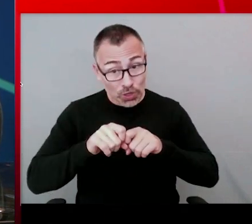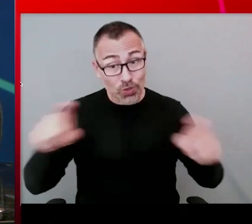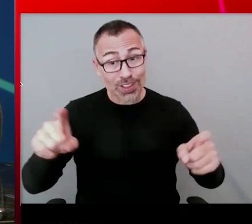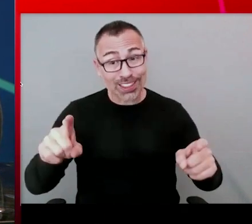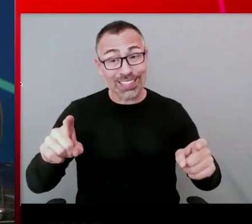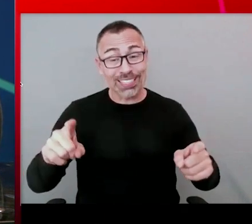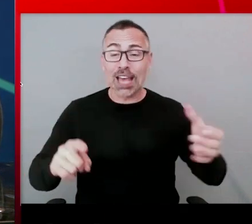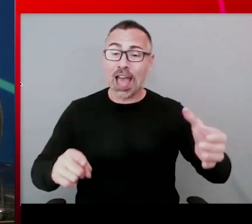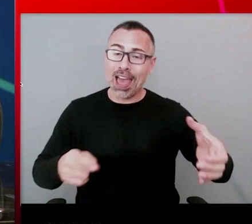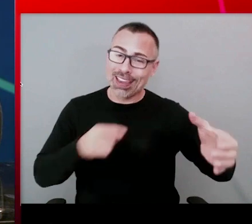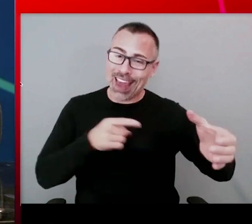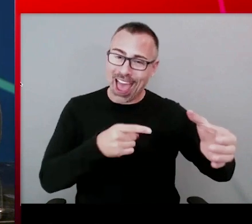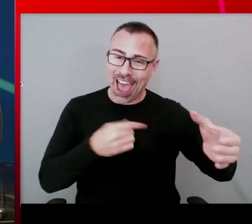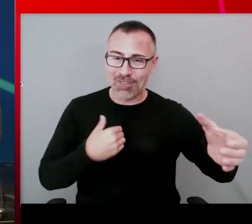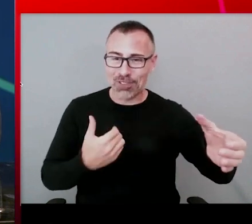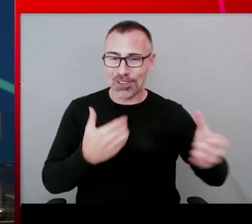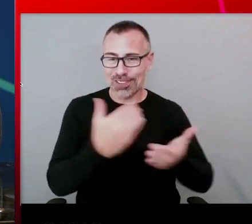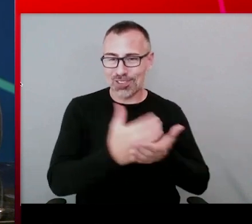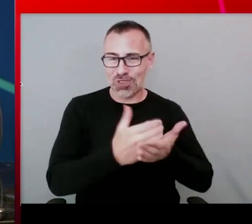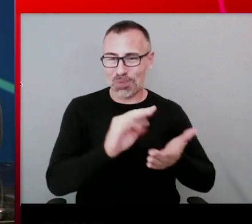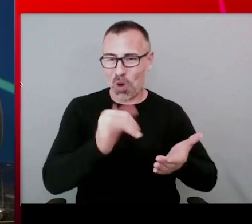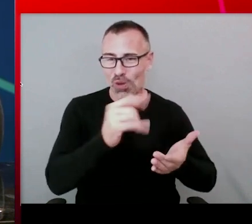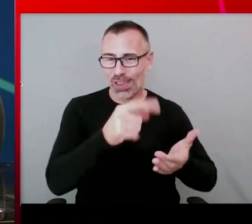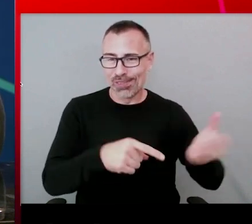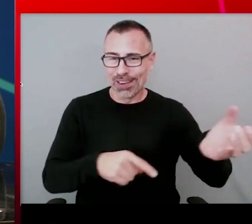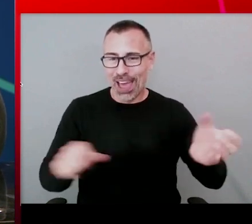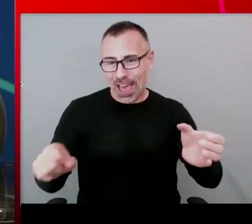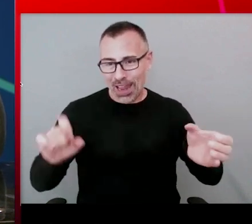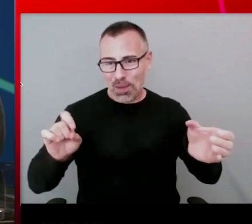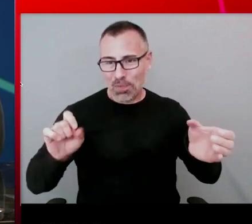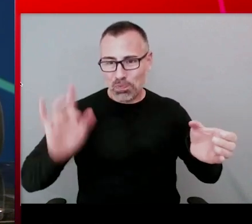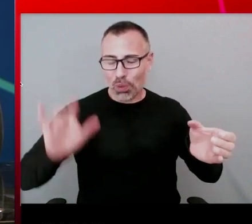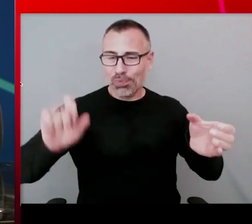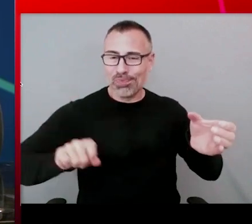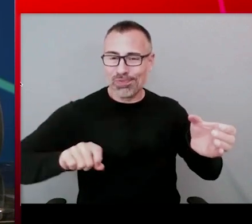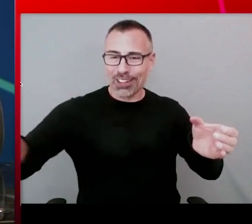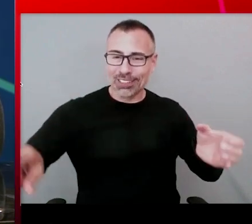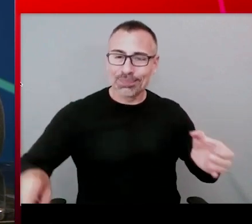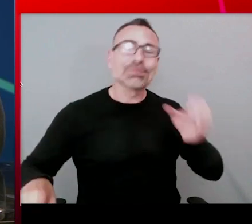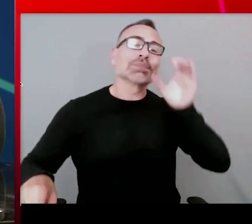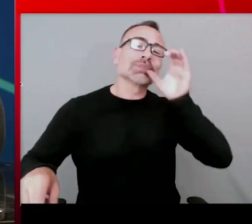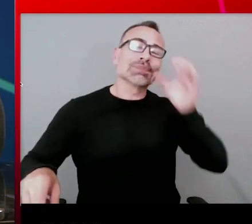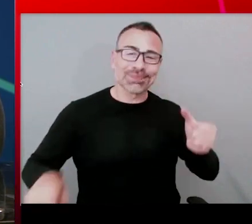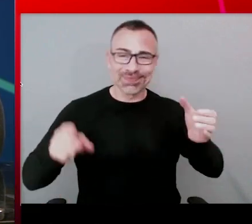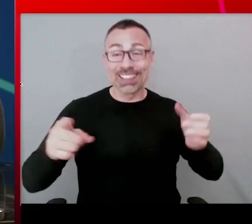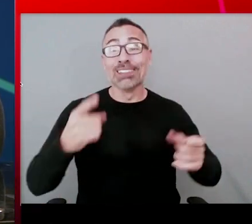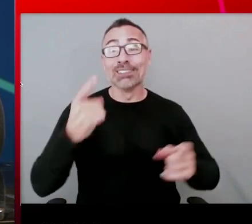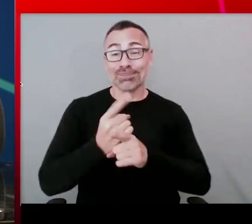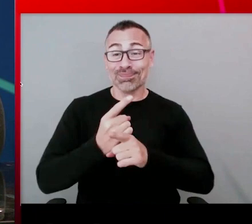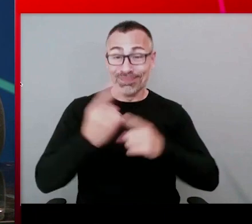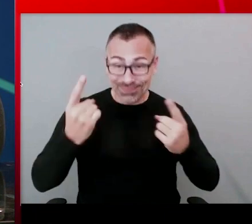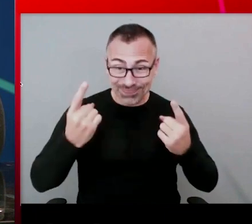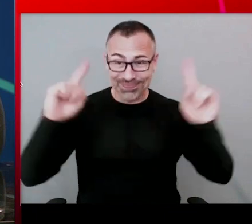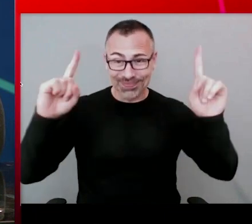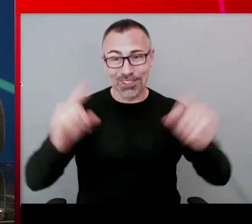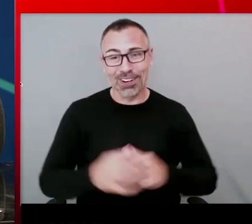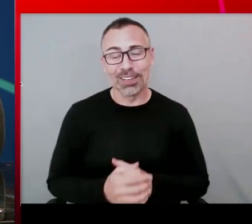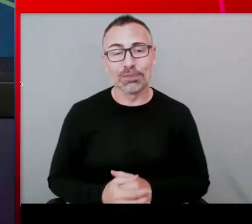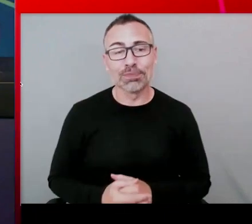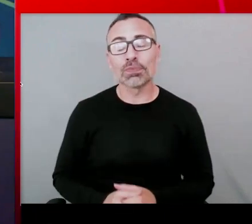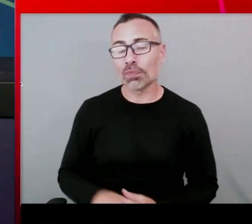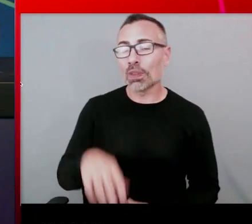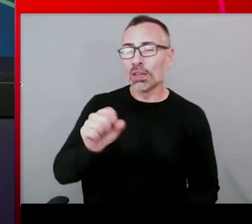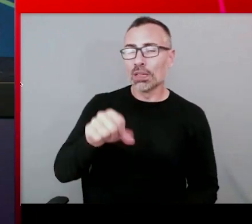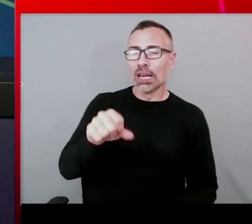hand, then you were doing it right. And feature flags is one of the elements, not the only Right. one, but one of the elements that really enables